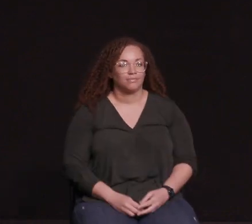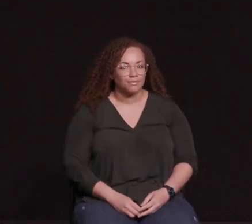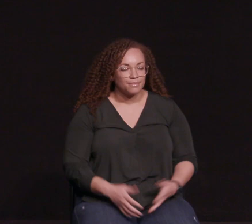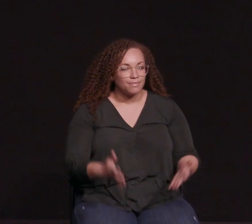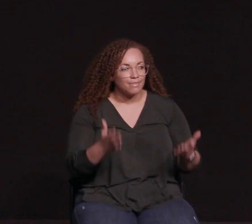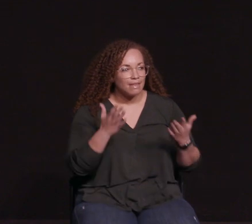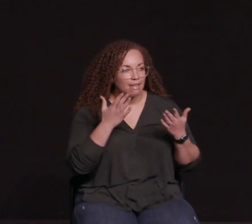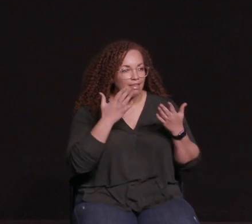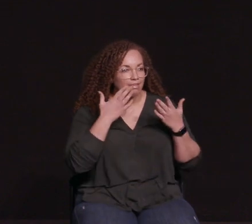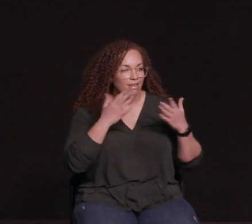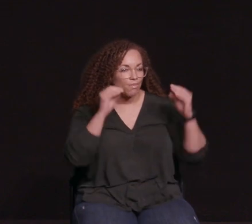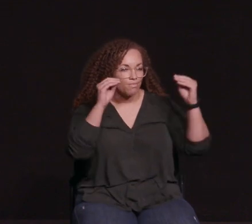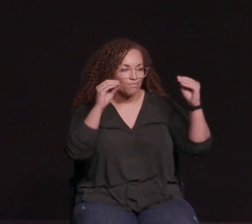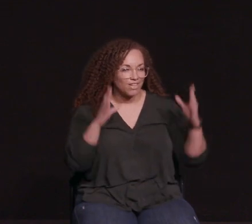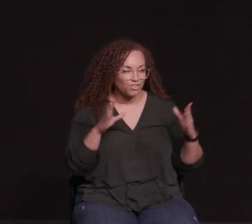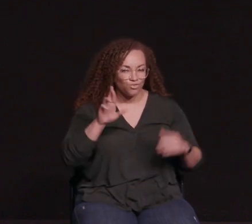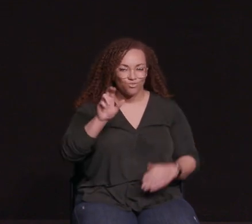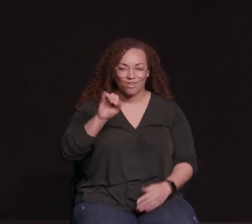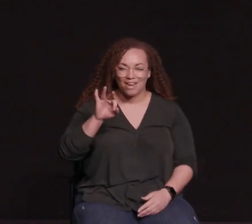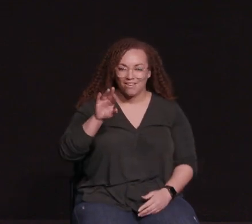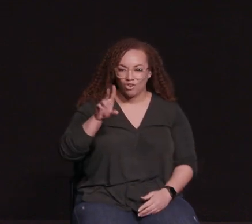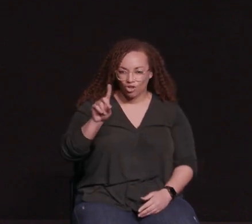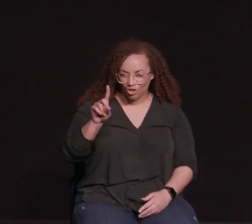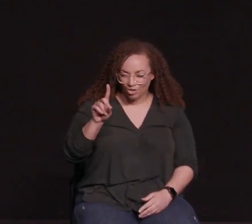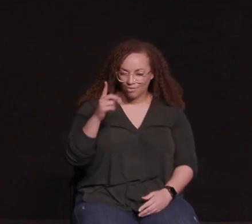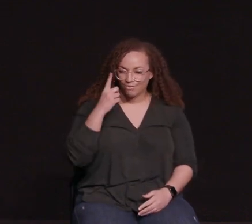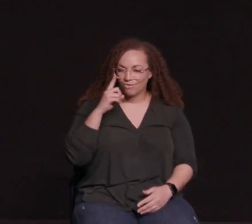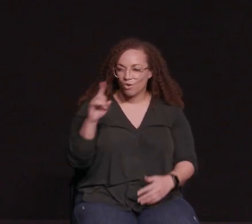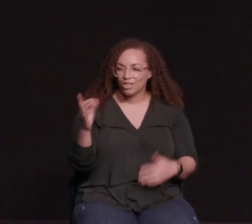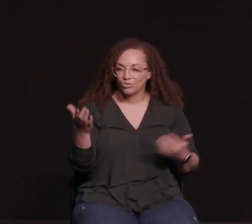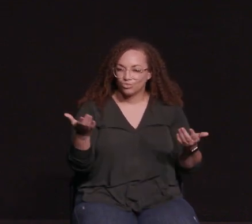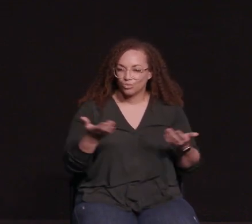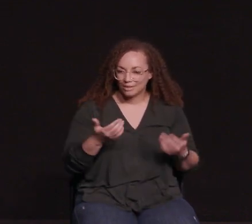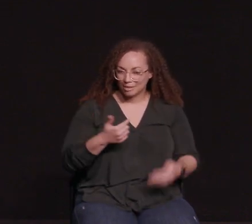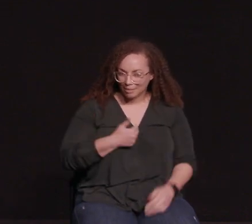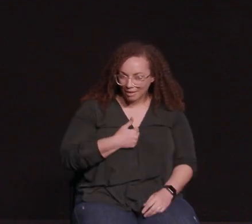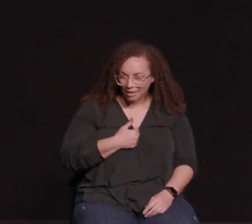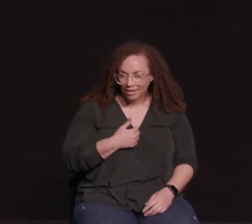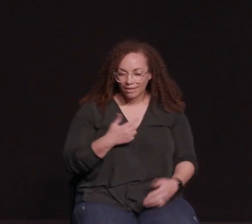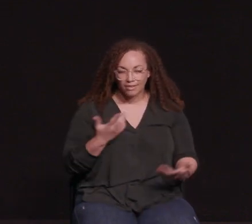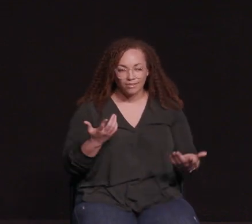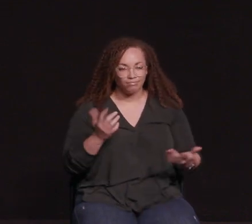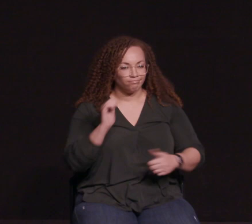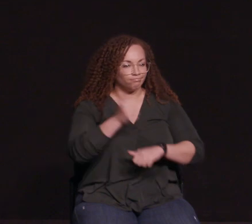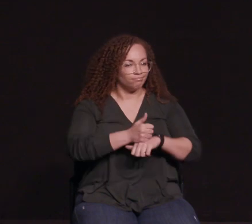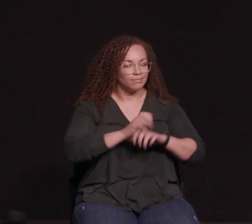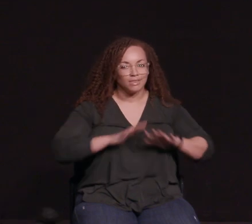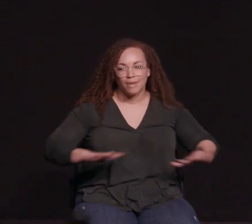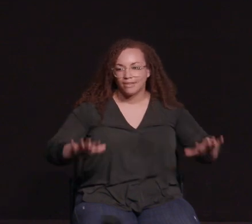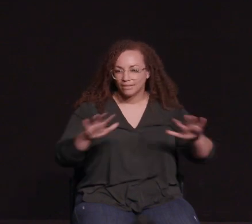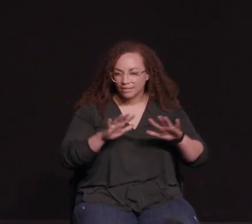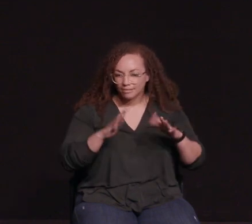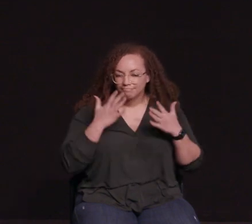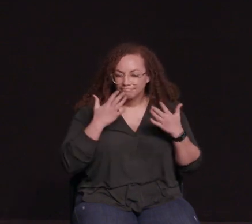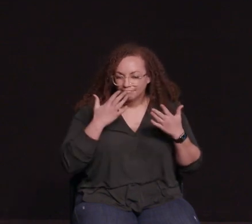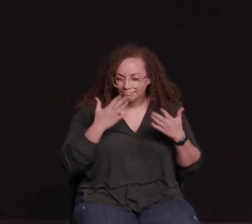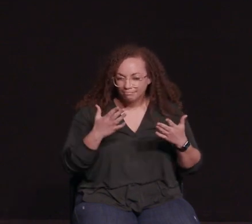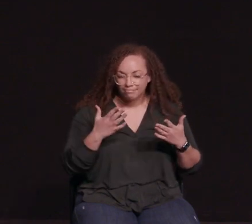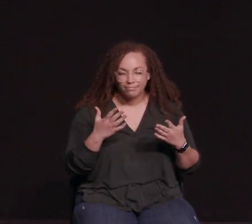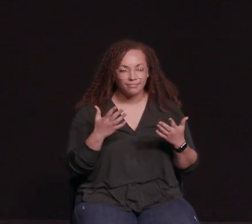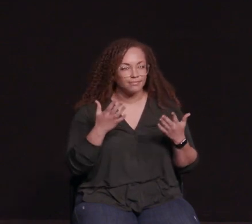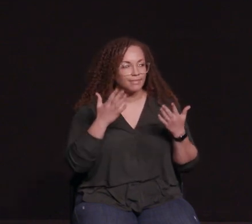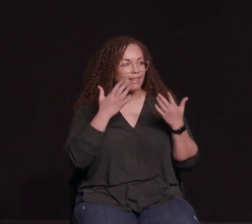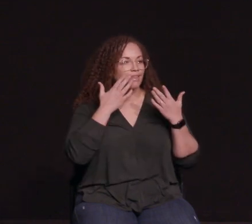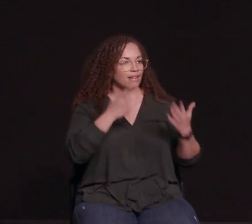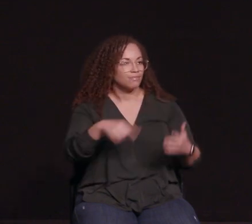Thank you, Professor Rayford, for introducing me and making space. And thank all